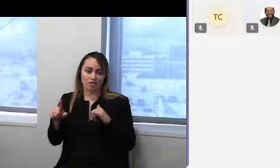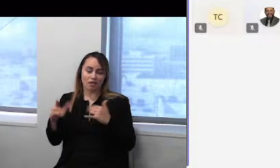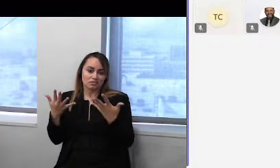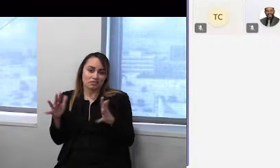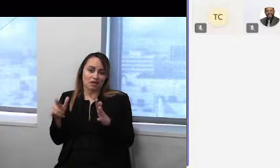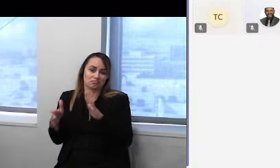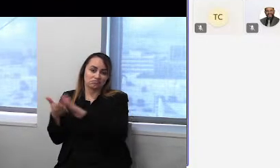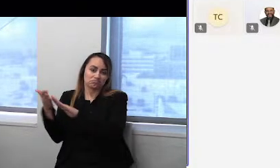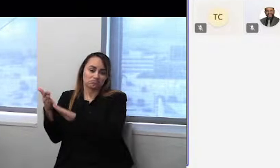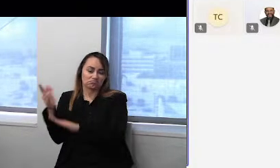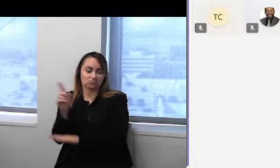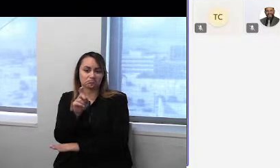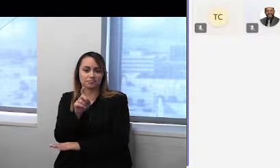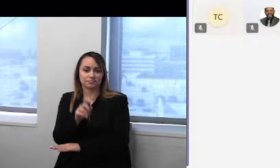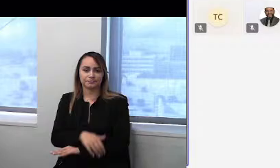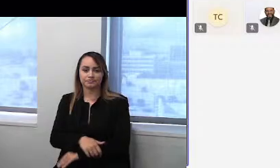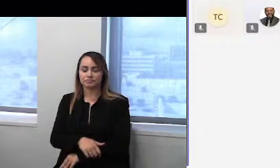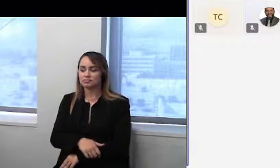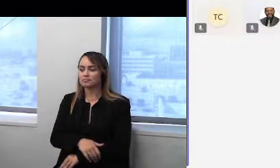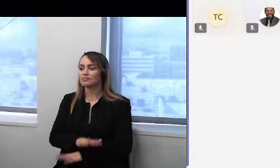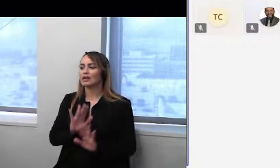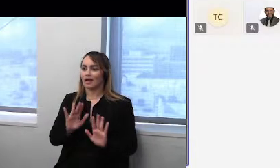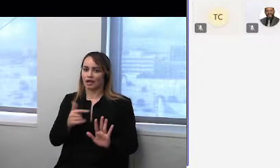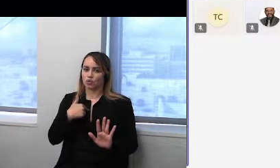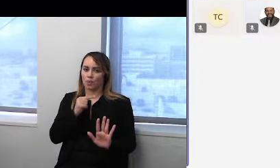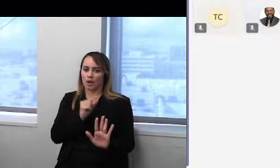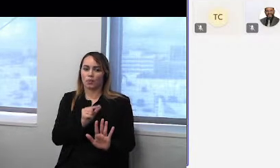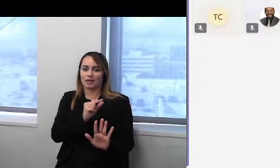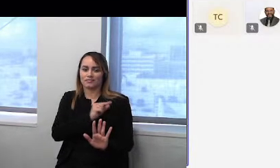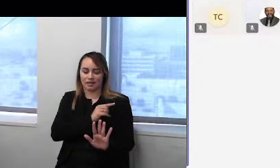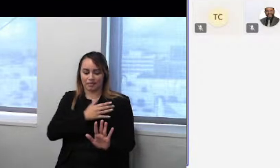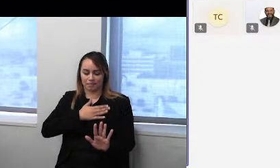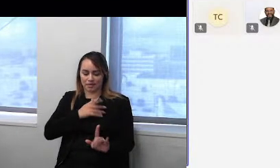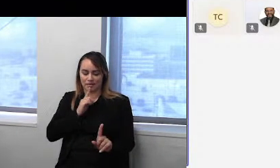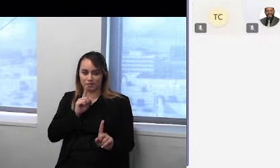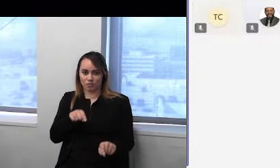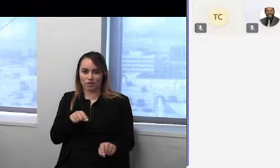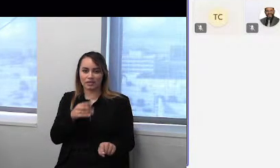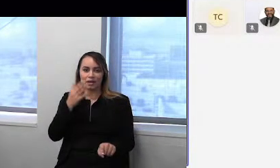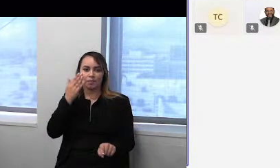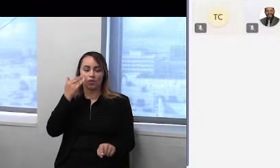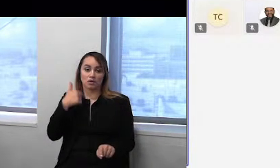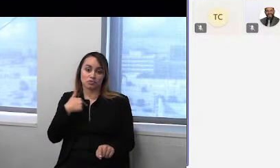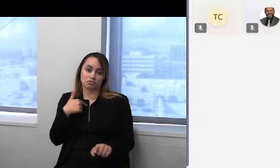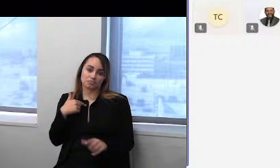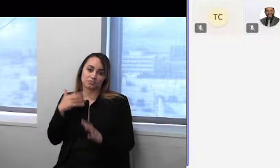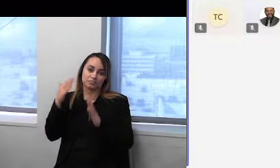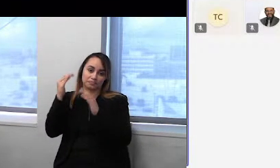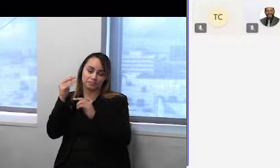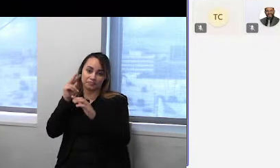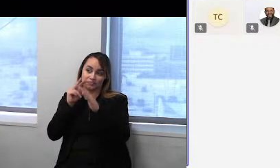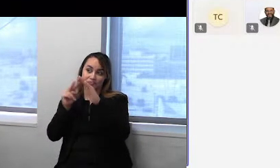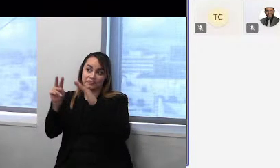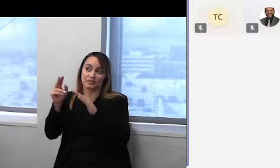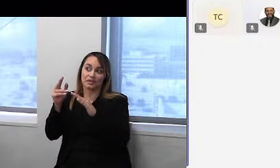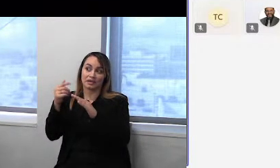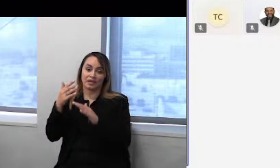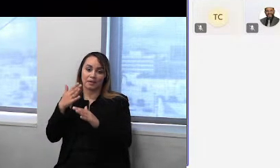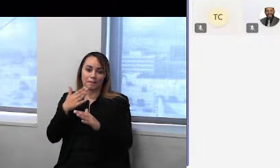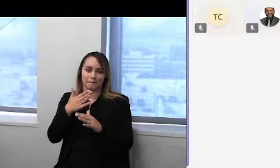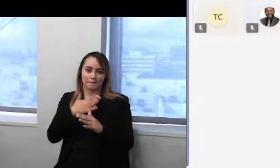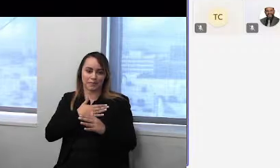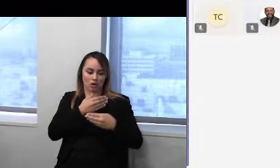my answer before I go through it. Do I have an expectation in my organization as to when we'll get to that? The answer is yes to that